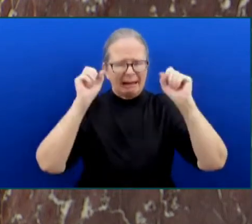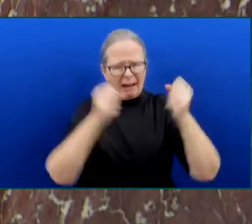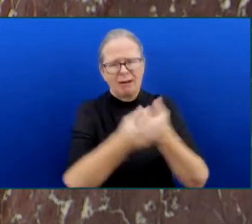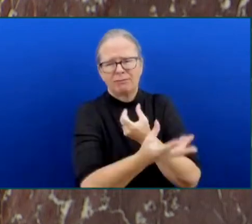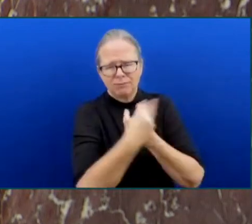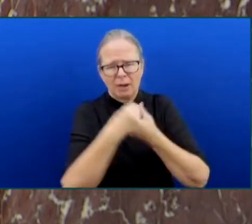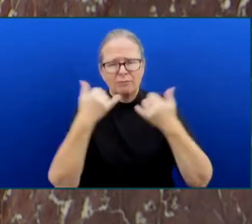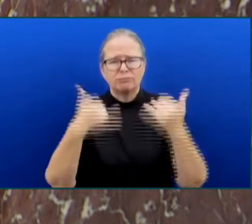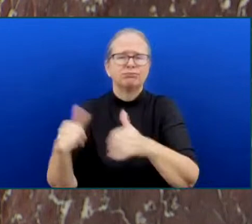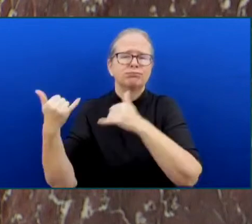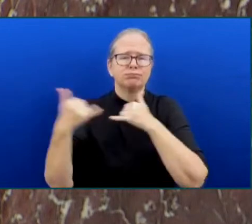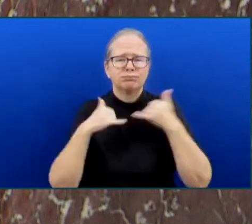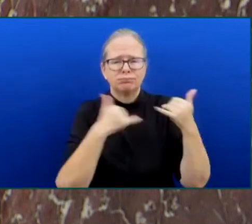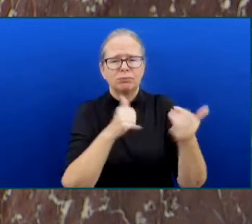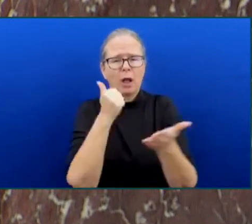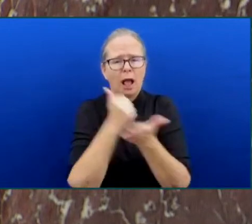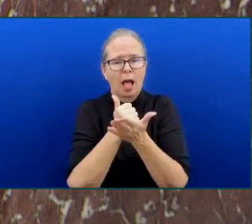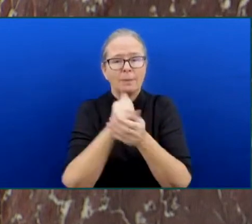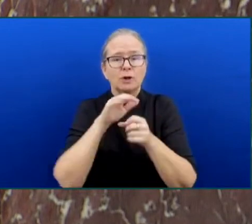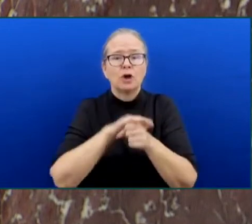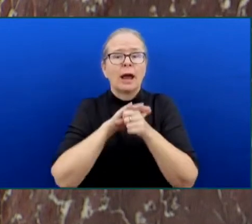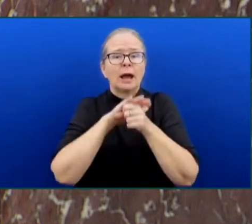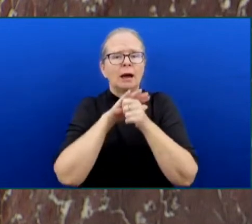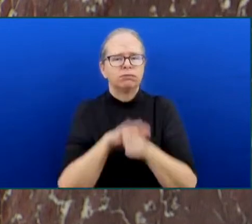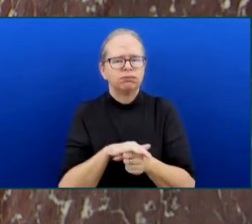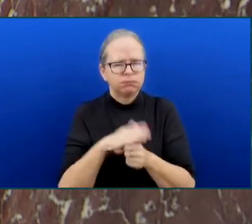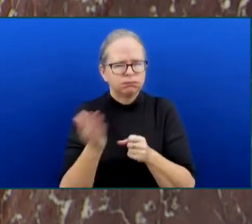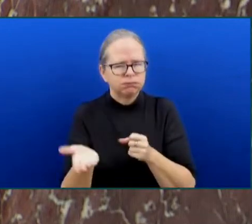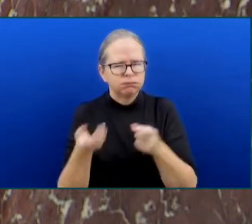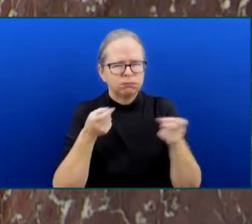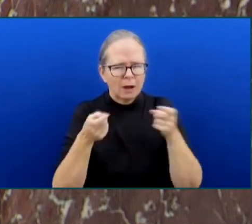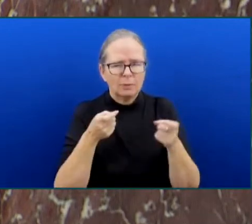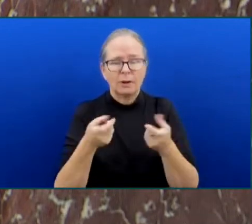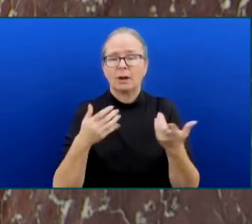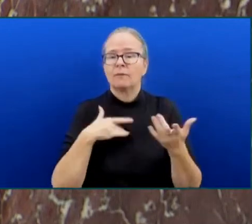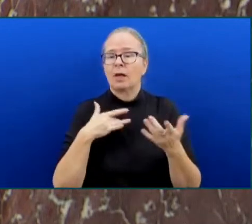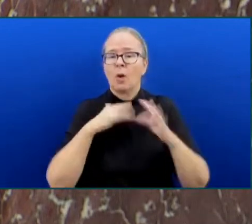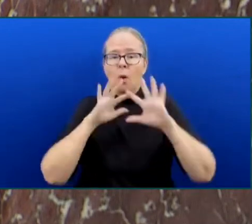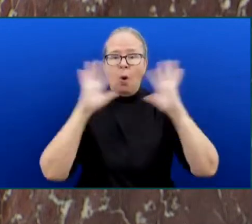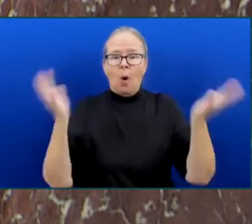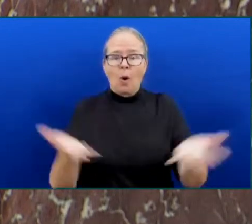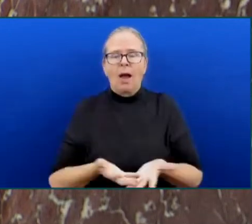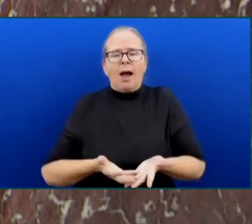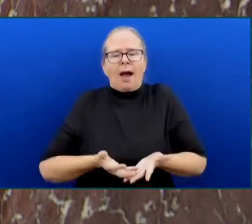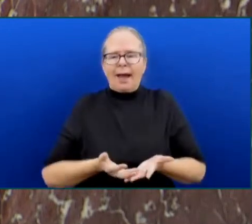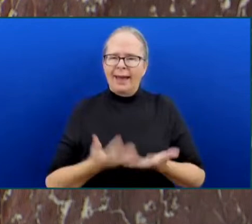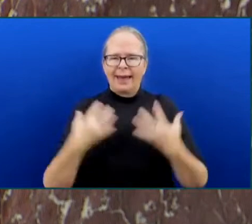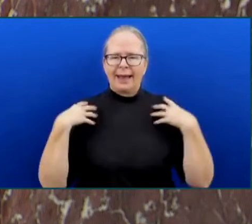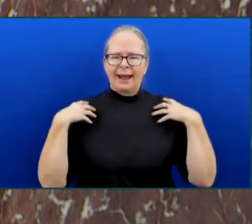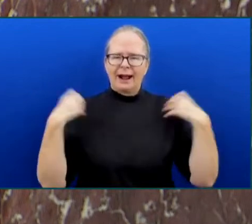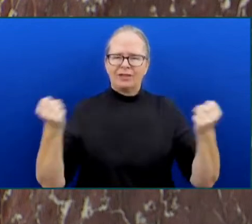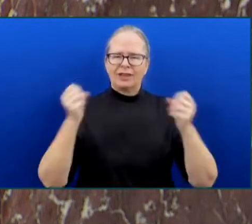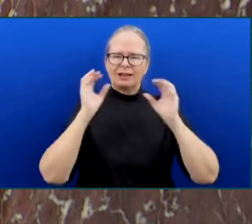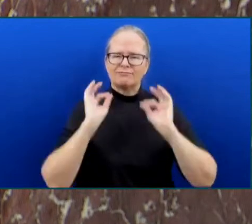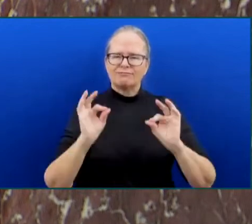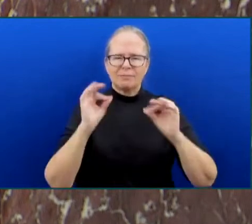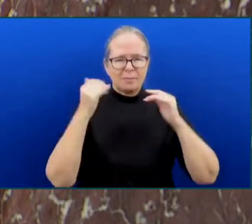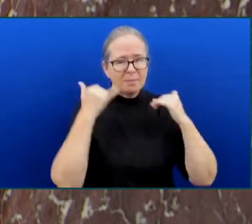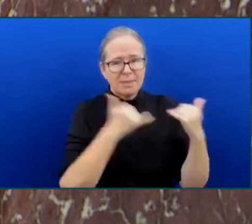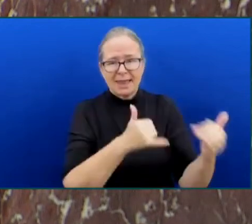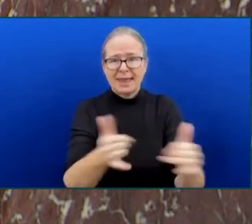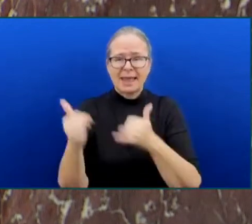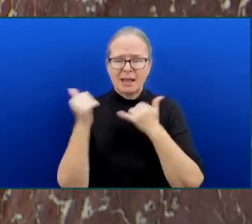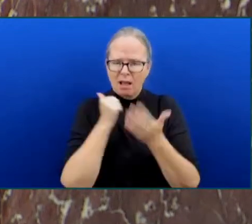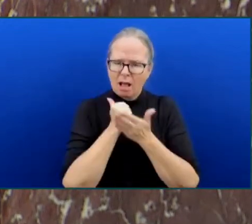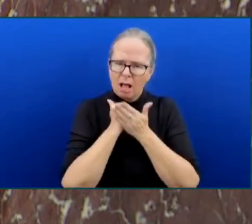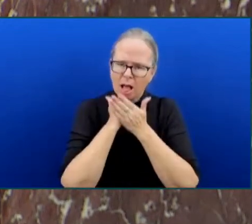management and an improvement in our well-being. Play offers a reprieve from the chaos and challenges to connect us